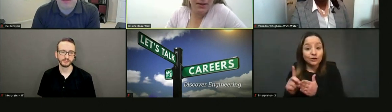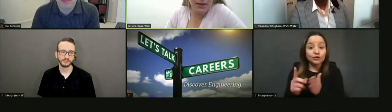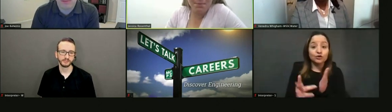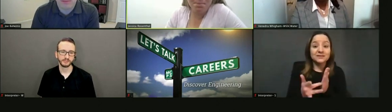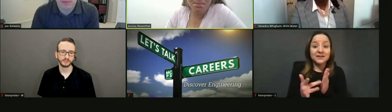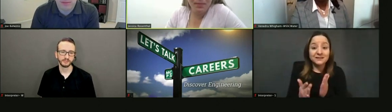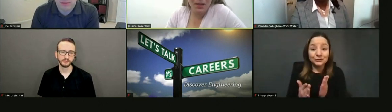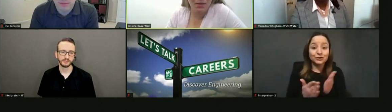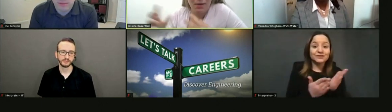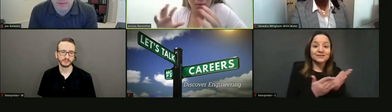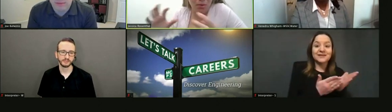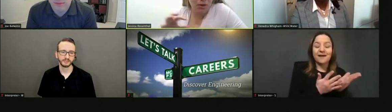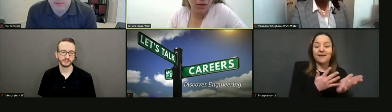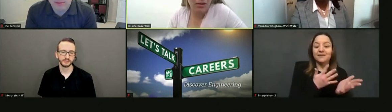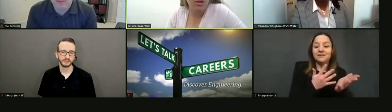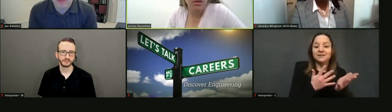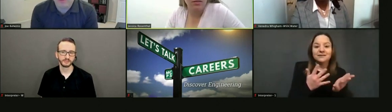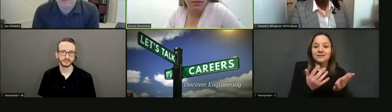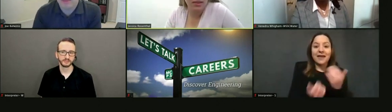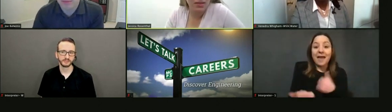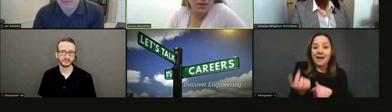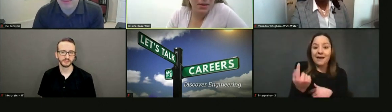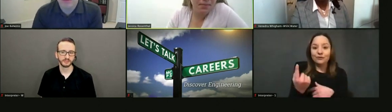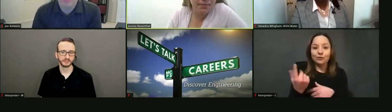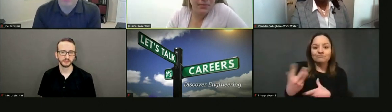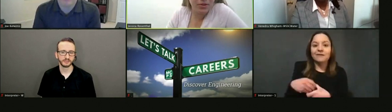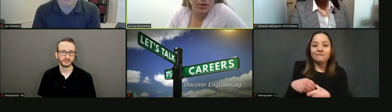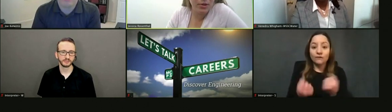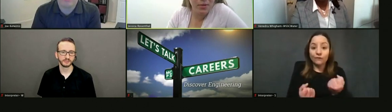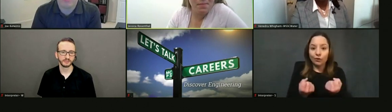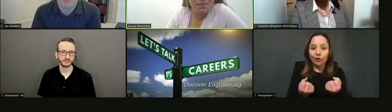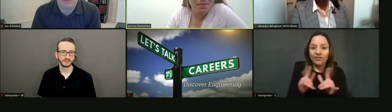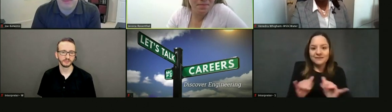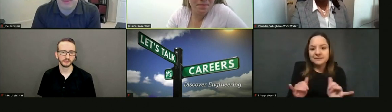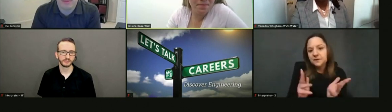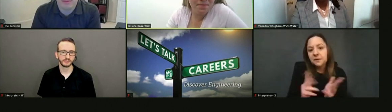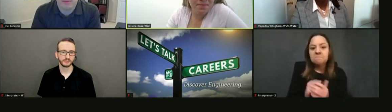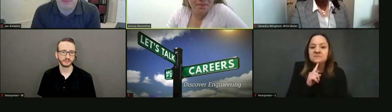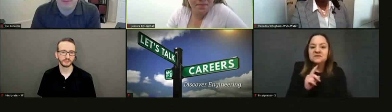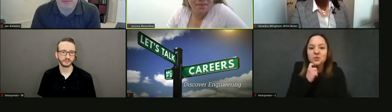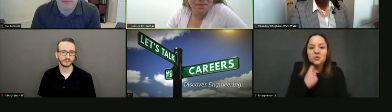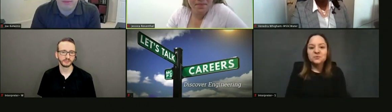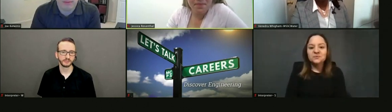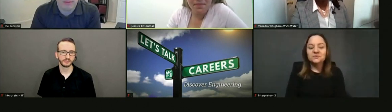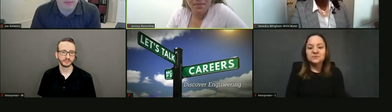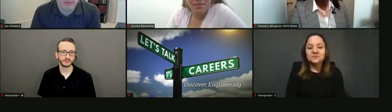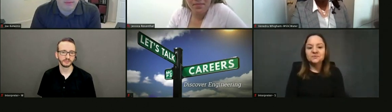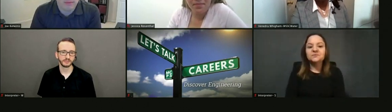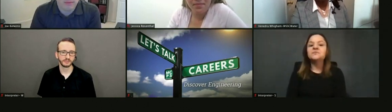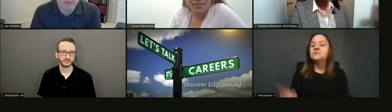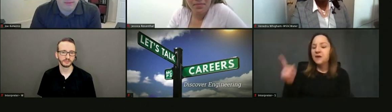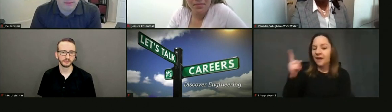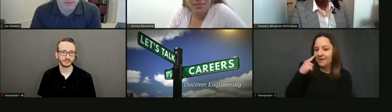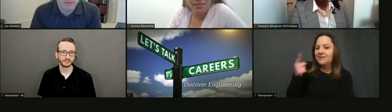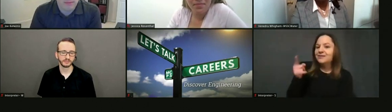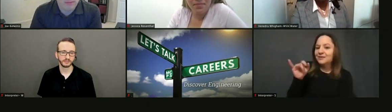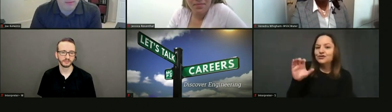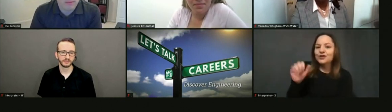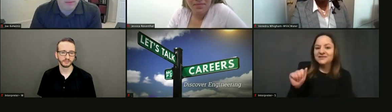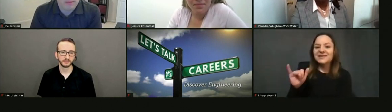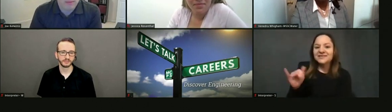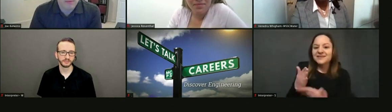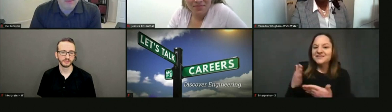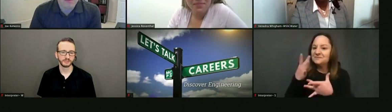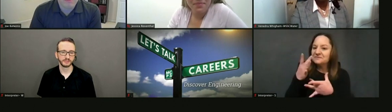technicians and, kind of everybody working around the car at the same time. So that's pretty cool. Yeah, I think, Jessica, that's something really neat about